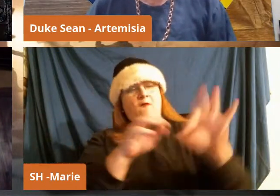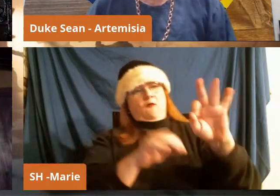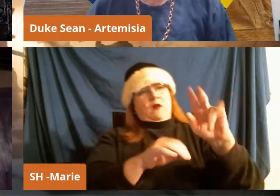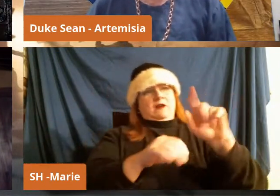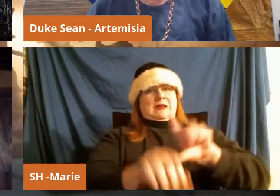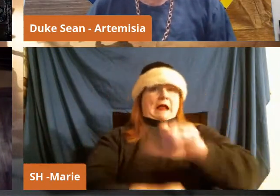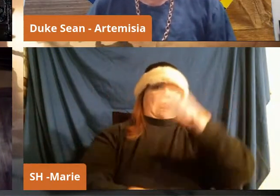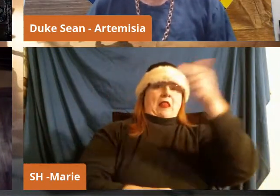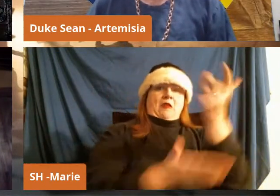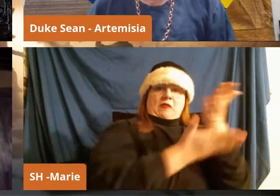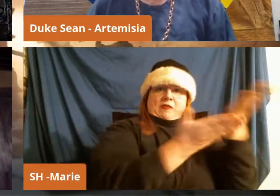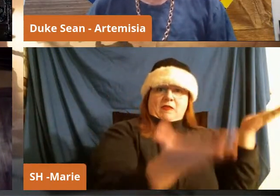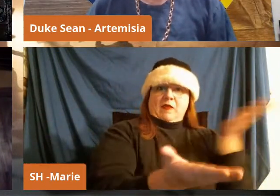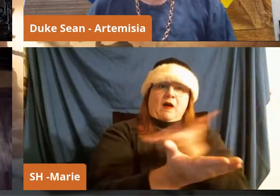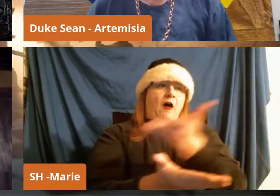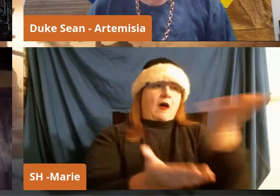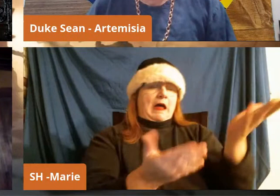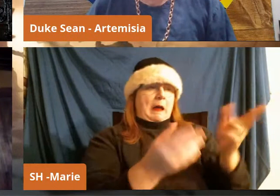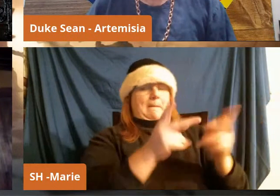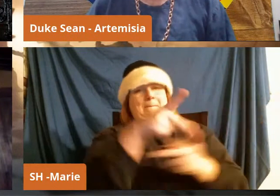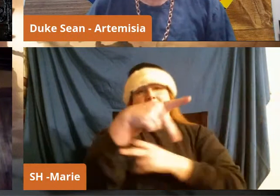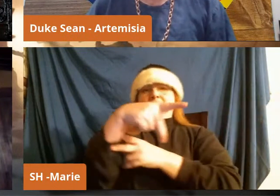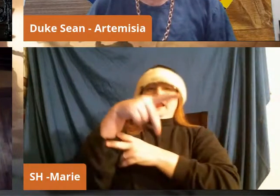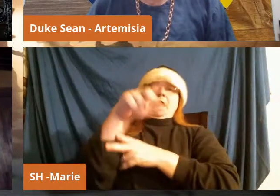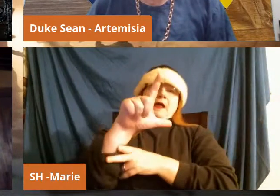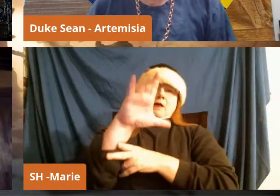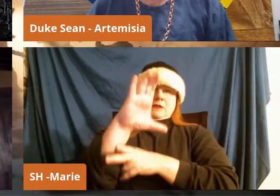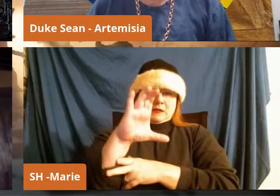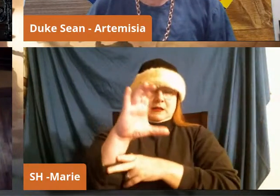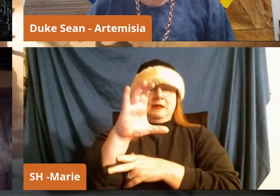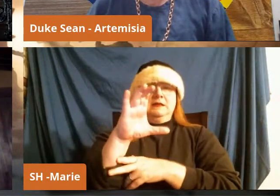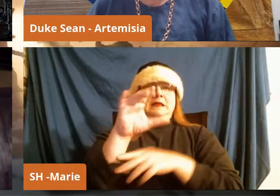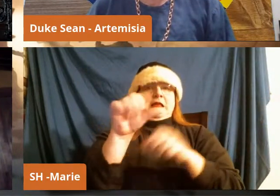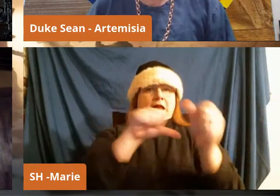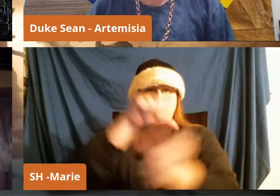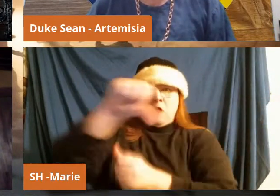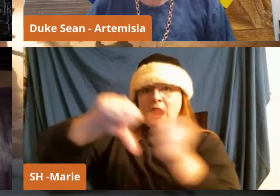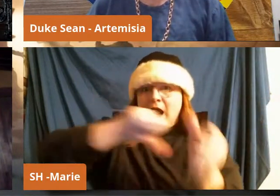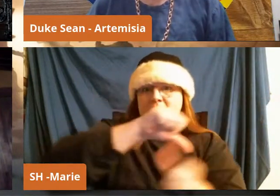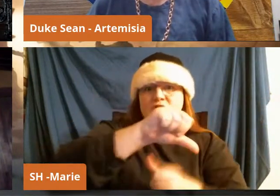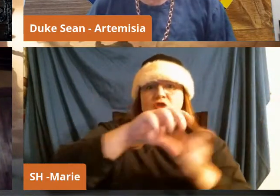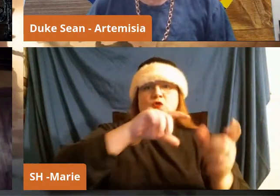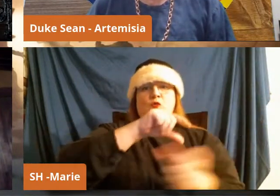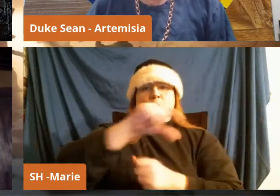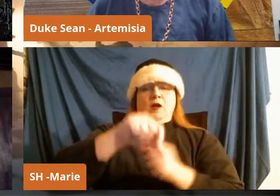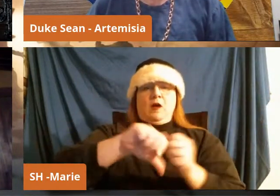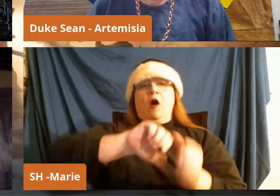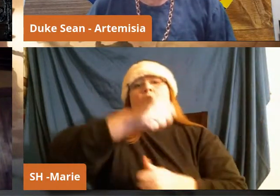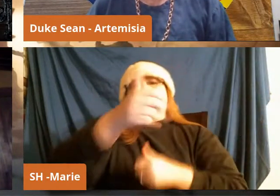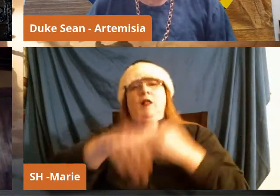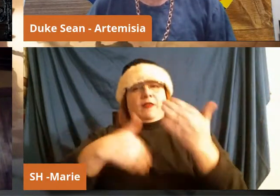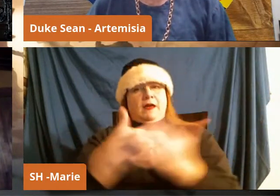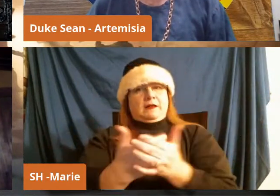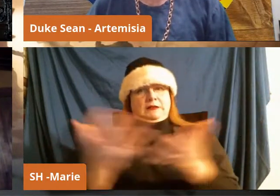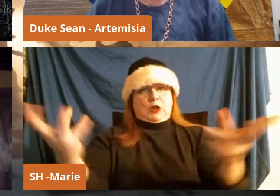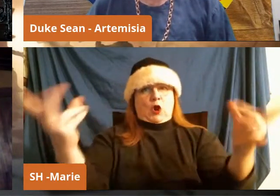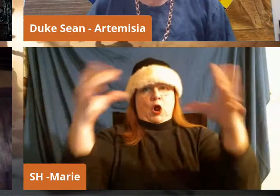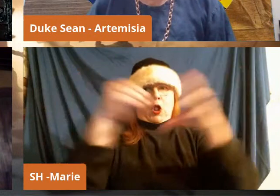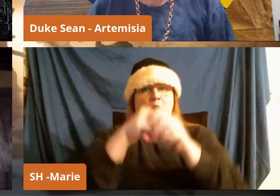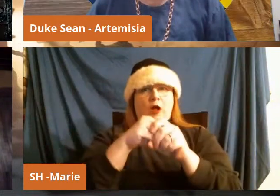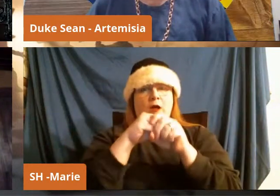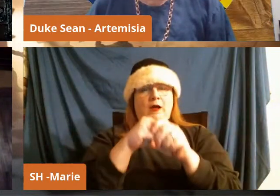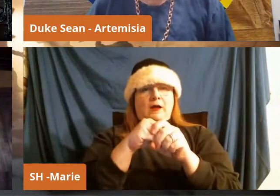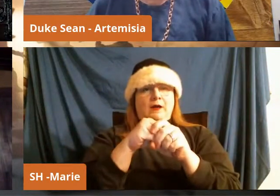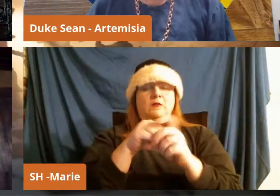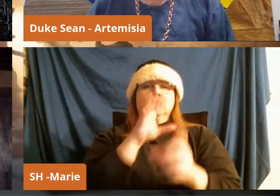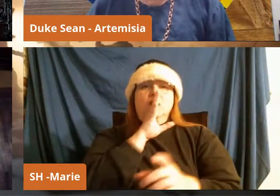everything else. It's those peer-like qualities. It's your interactions, your relationships. It's the rest of it. And that's a little bit what we're going to